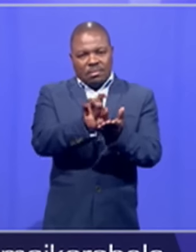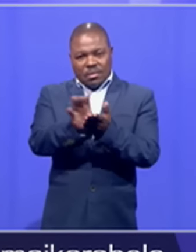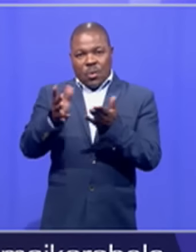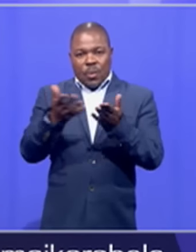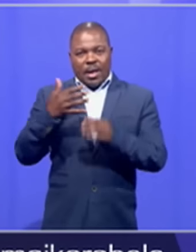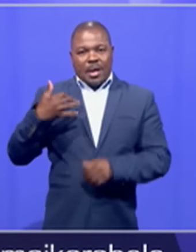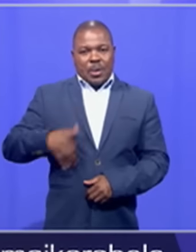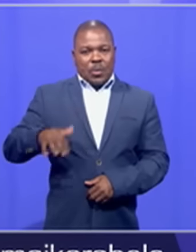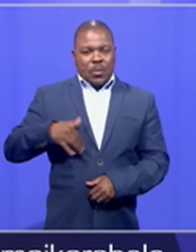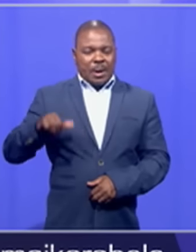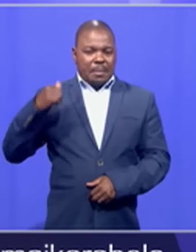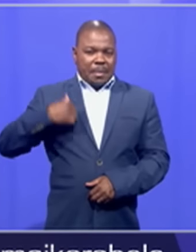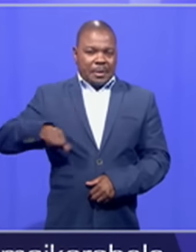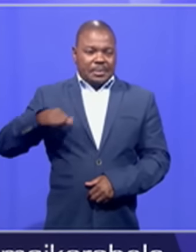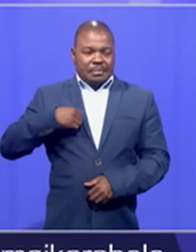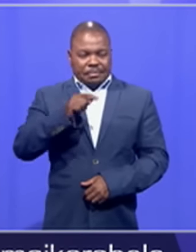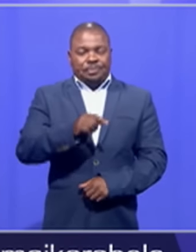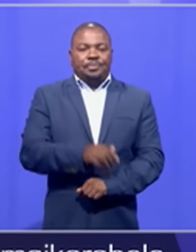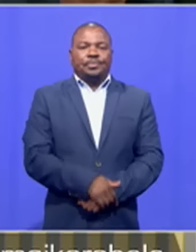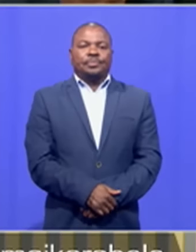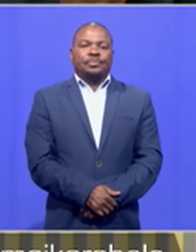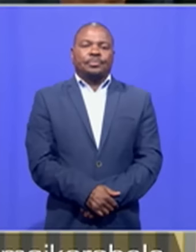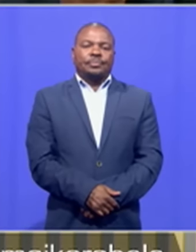masepaleng wa Ekurhuleni.